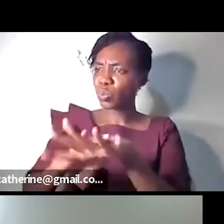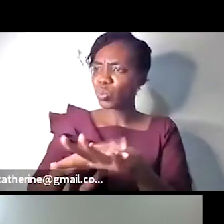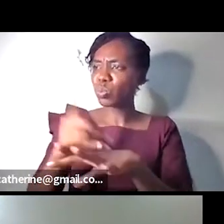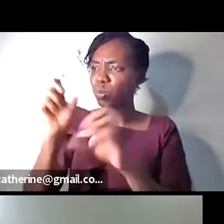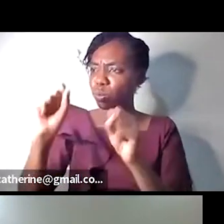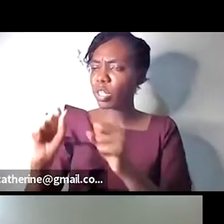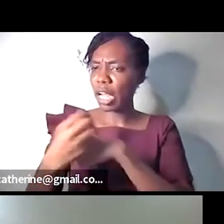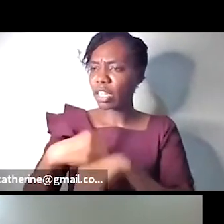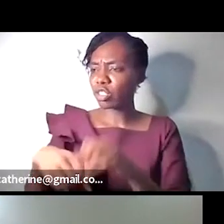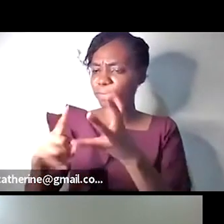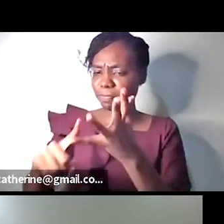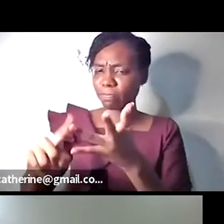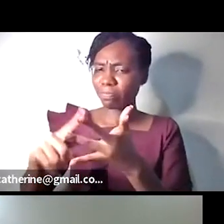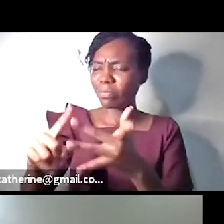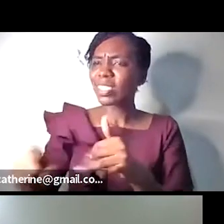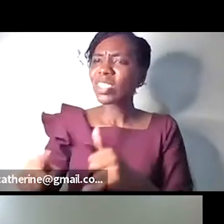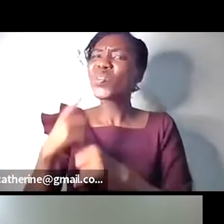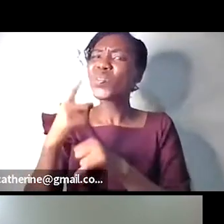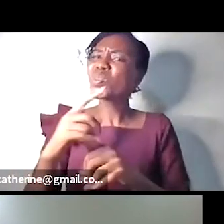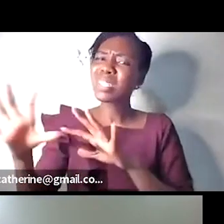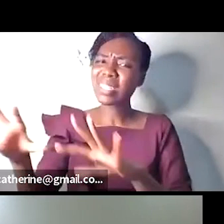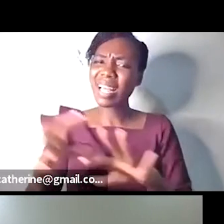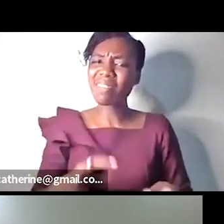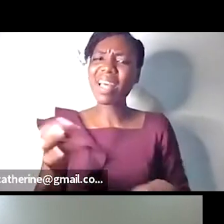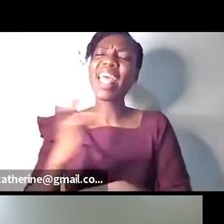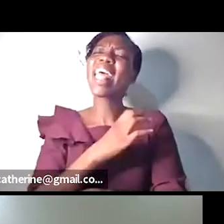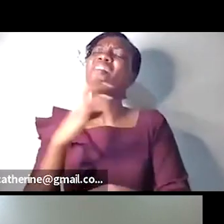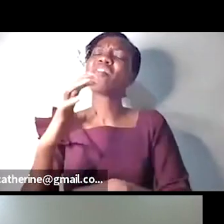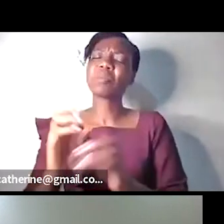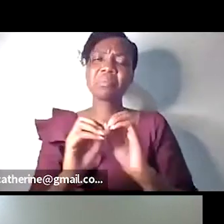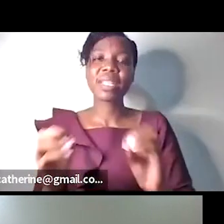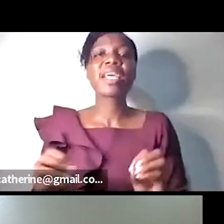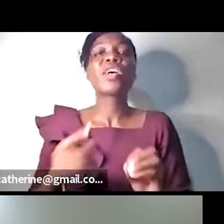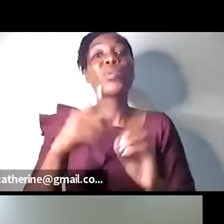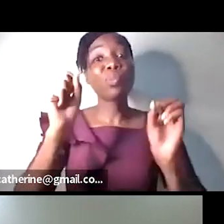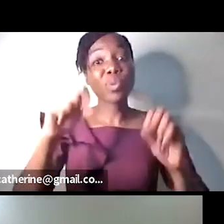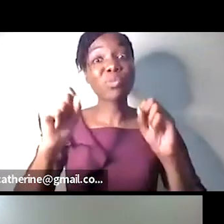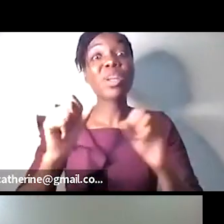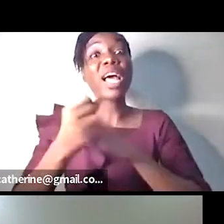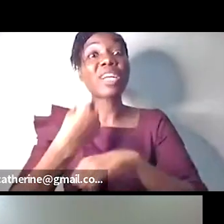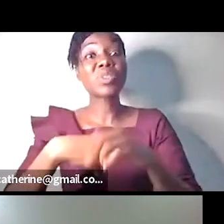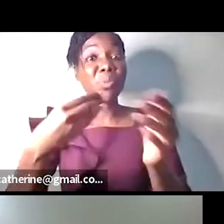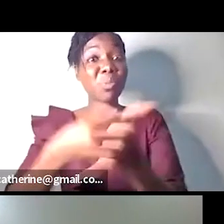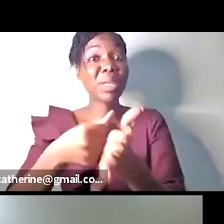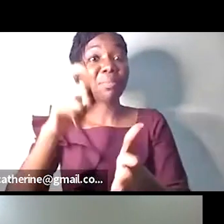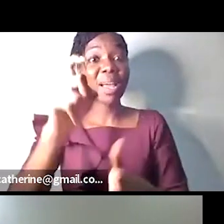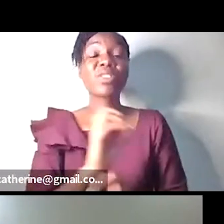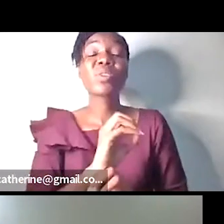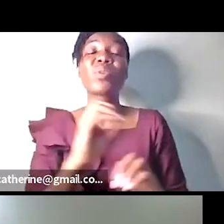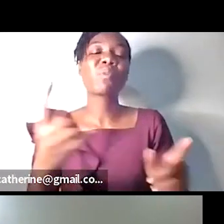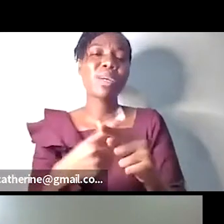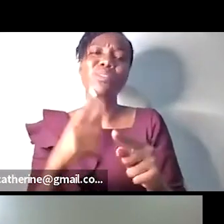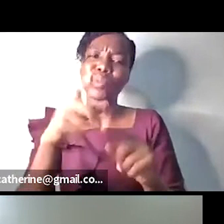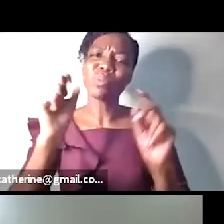do without effort? What would you do if you were not paid for it? Those are some of the questions that you need